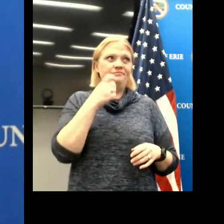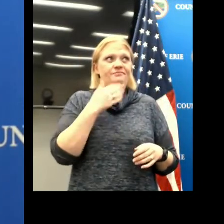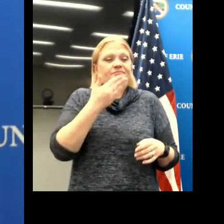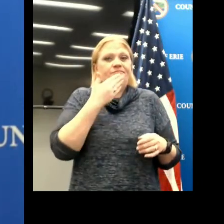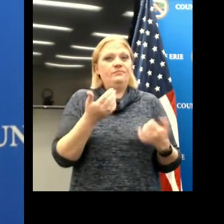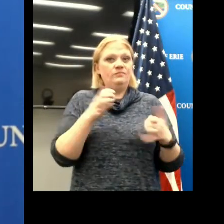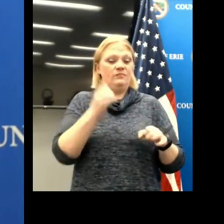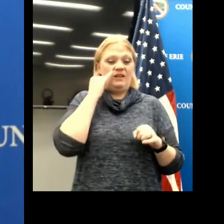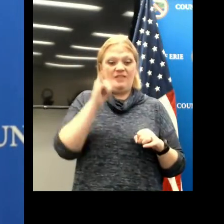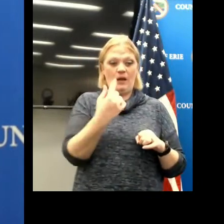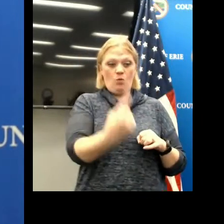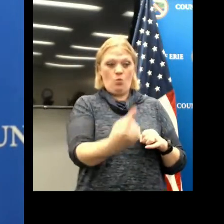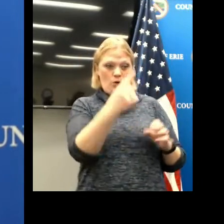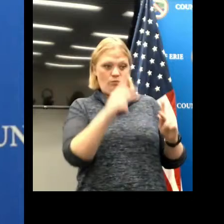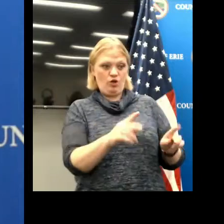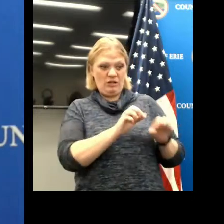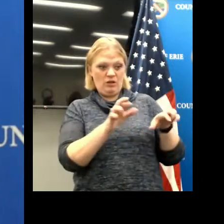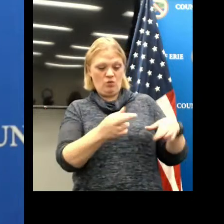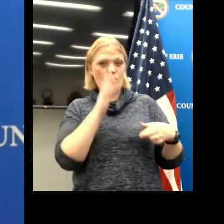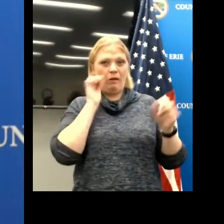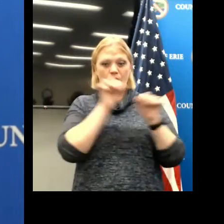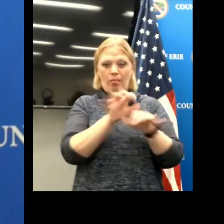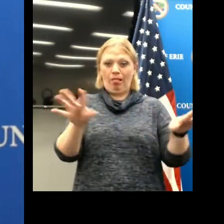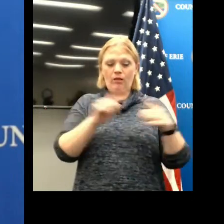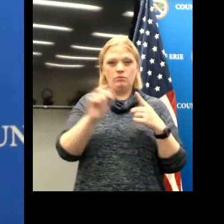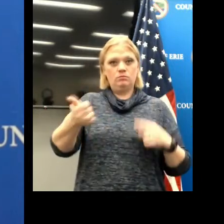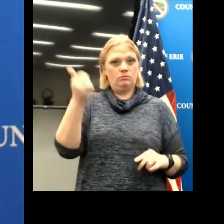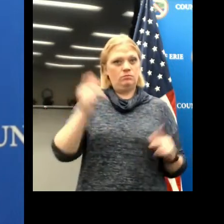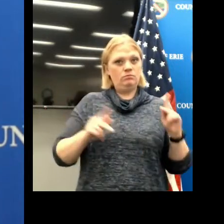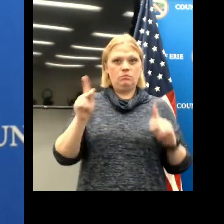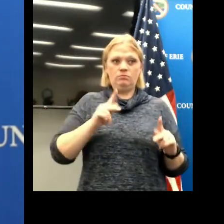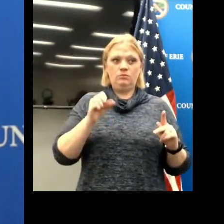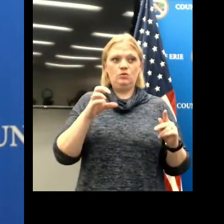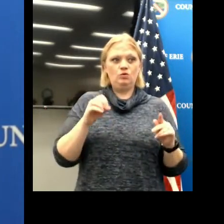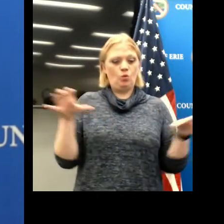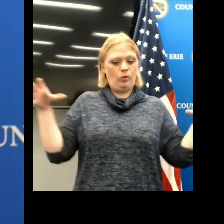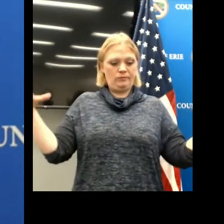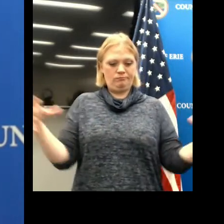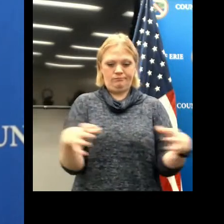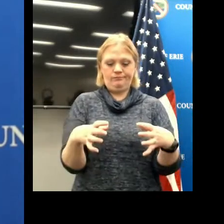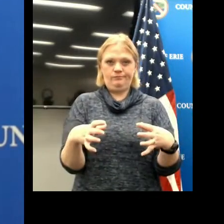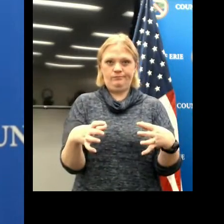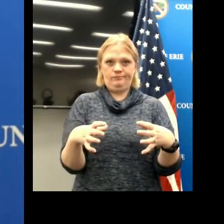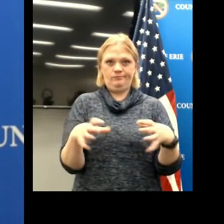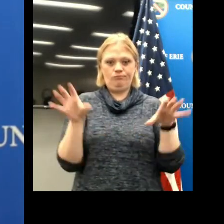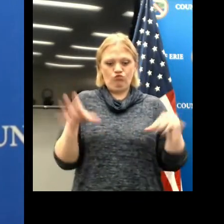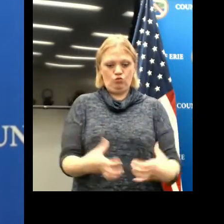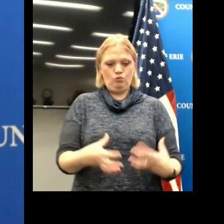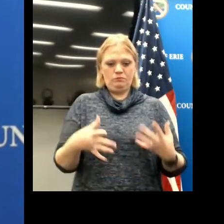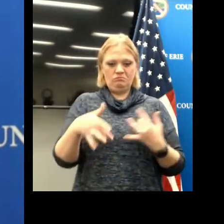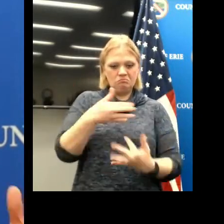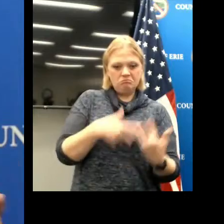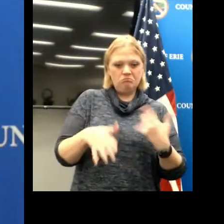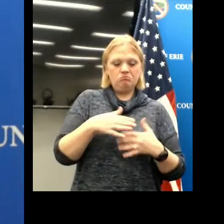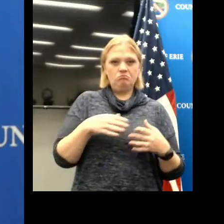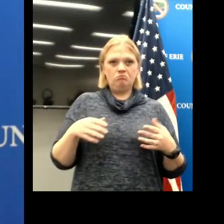chance if that one person is in that room, they're going to spread it to others. So the gathering is more talking about bringing together in a tighter quarters